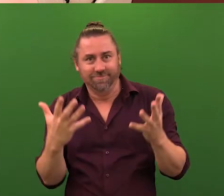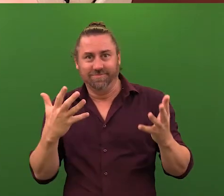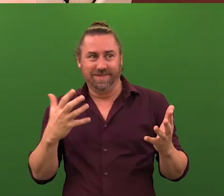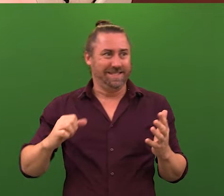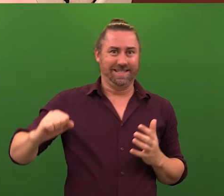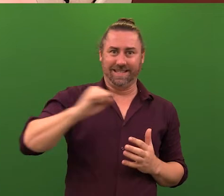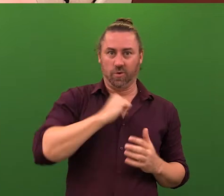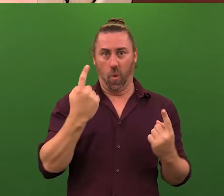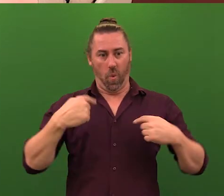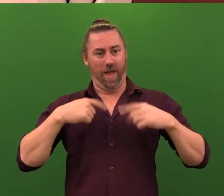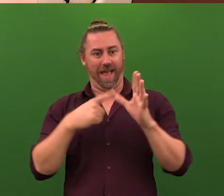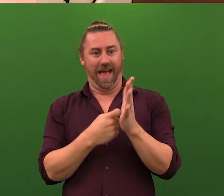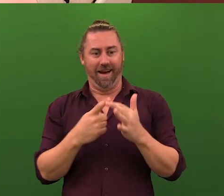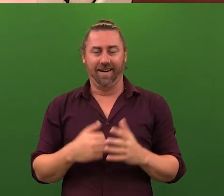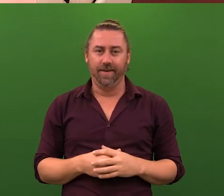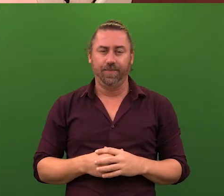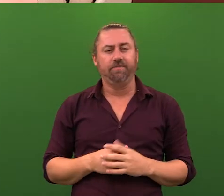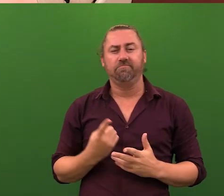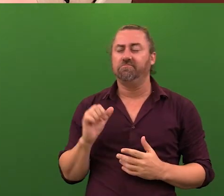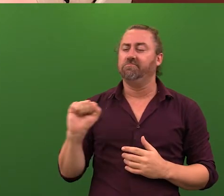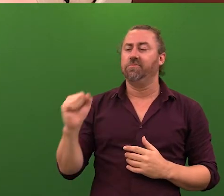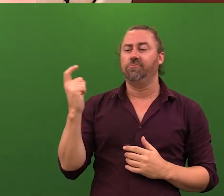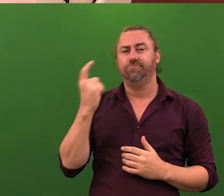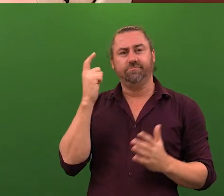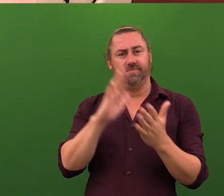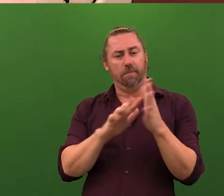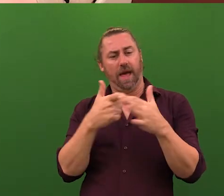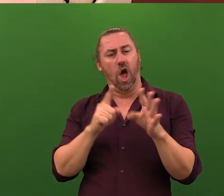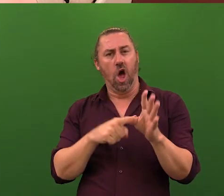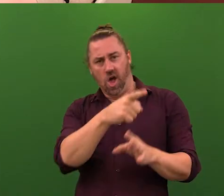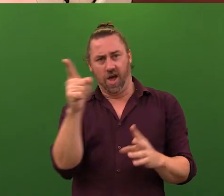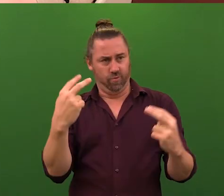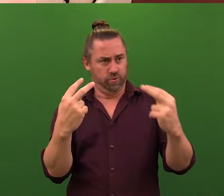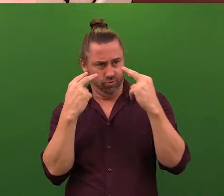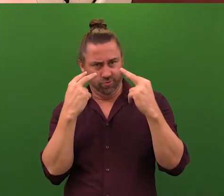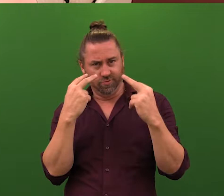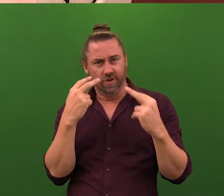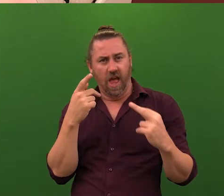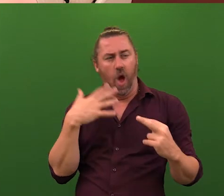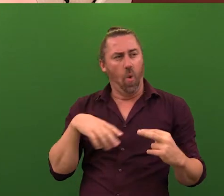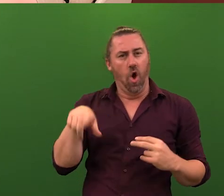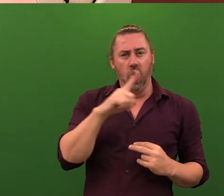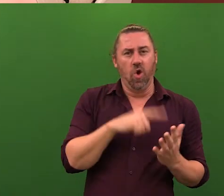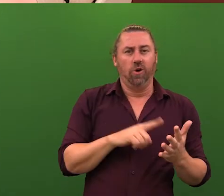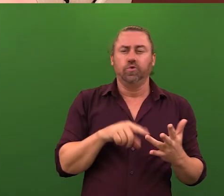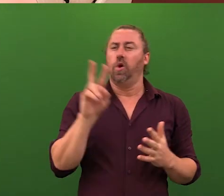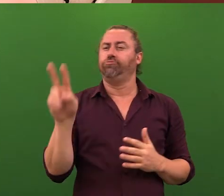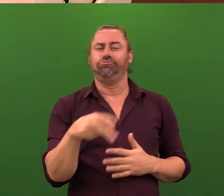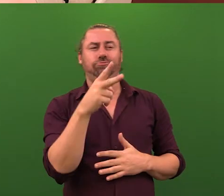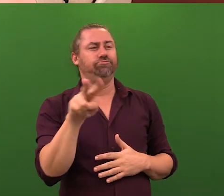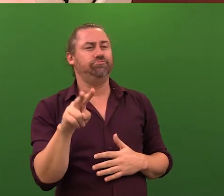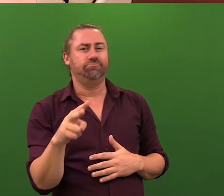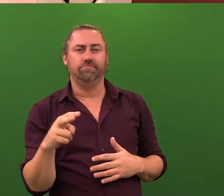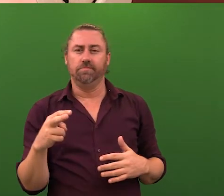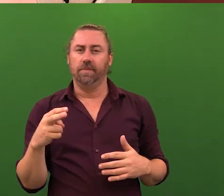our space. What do you hope Mackay audiences will take or feel from your